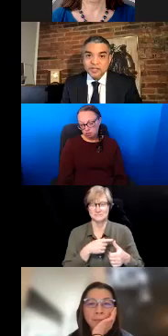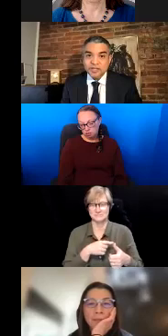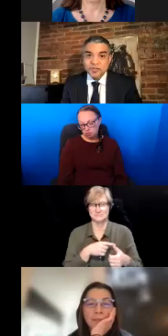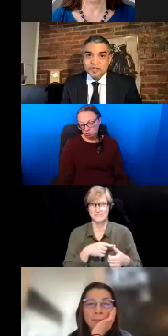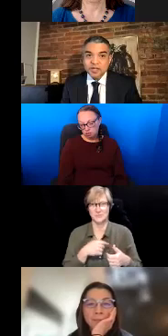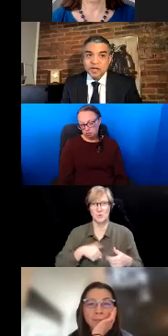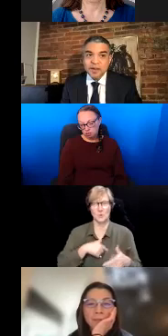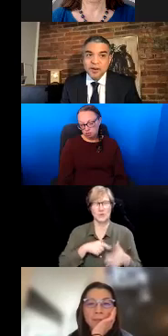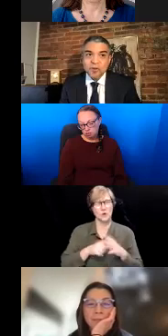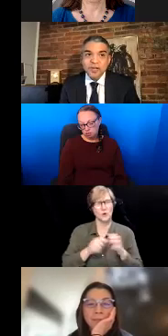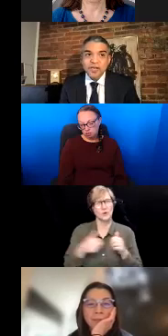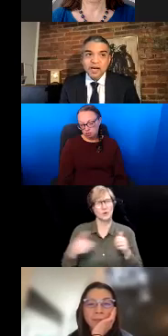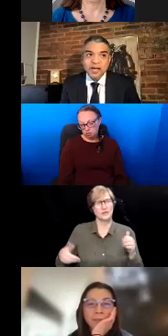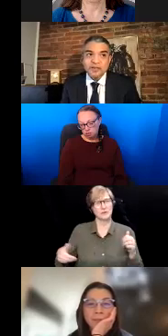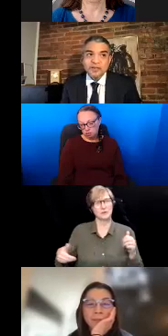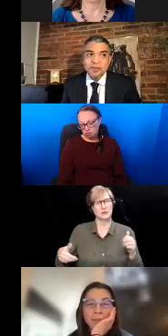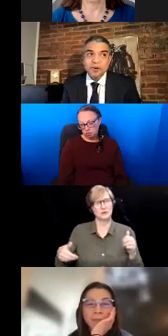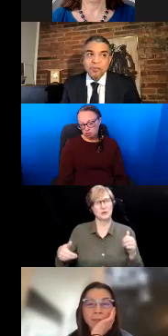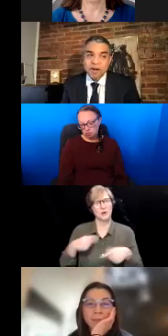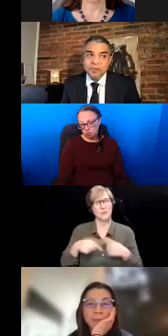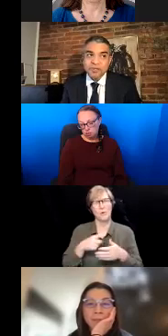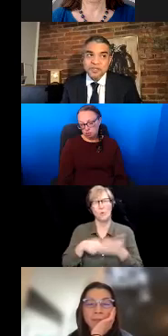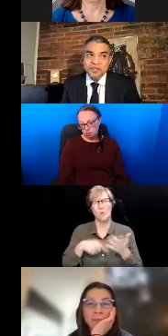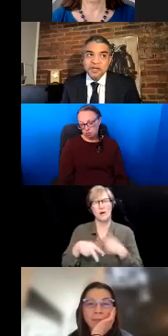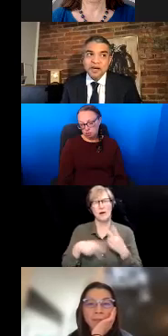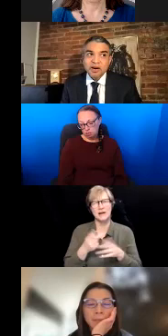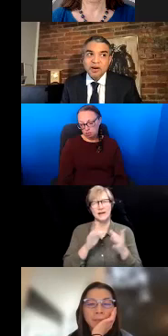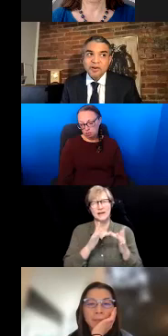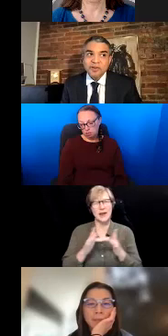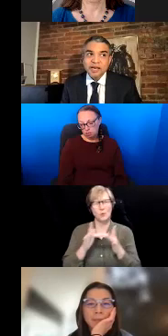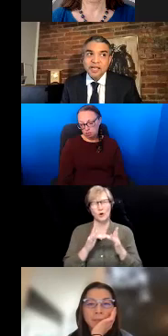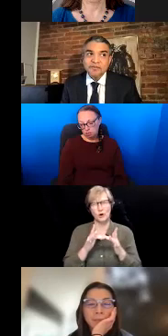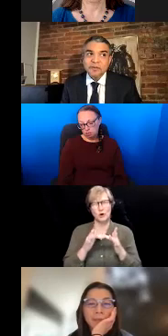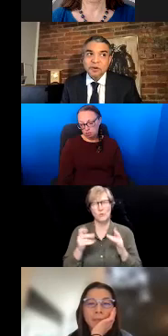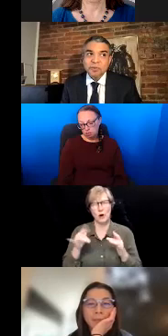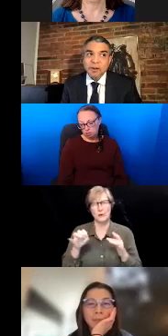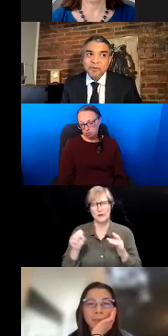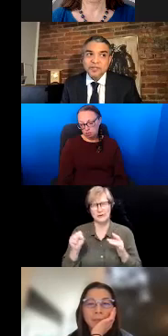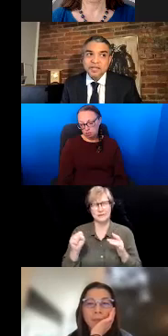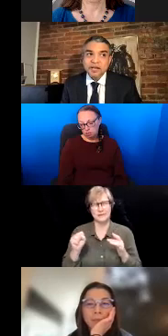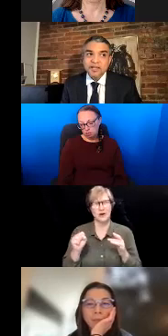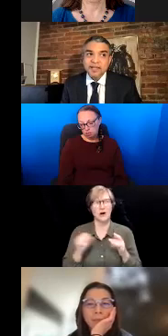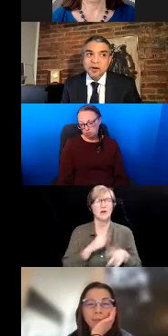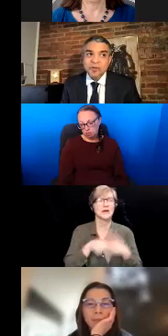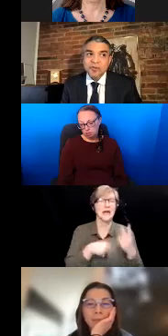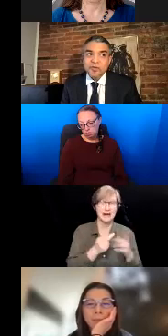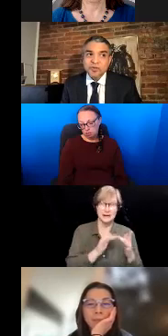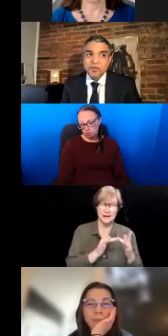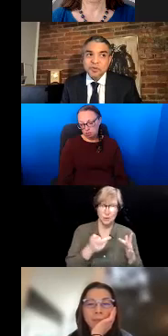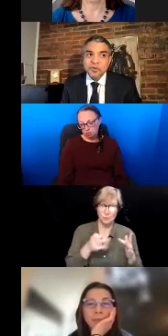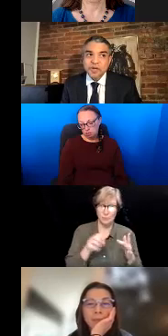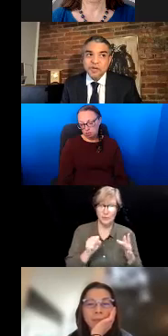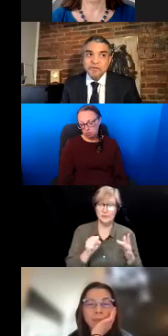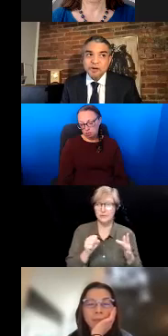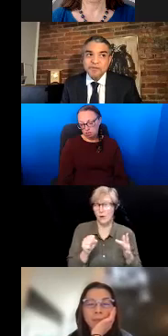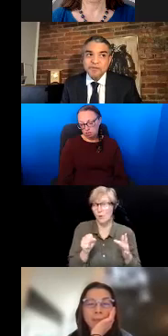an intuition about what kind of network properties are the kind of network properties that allow for you